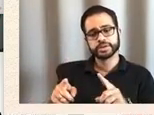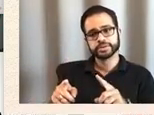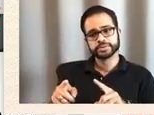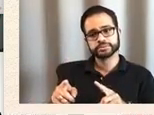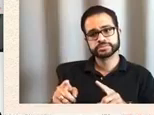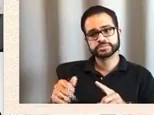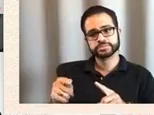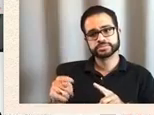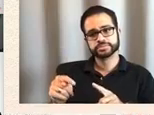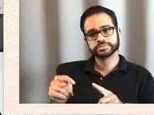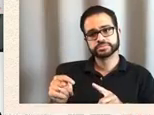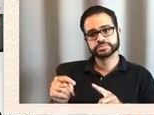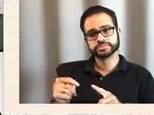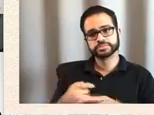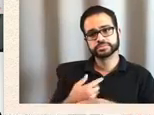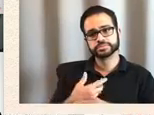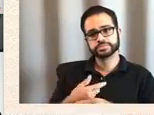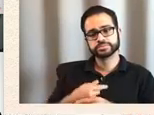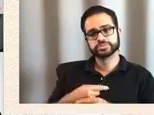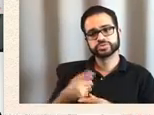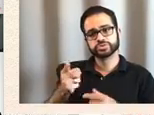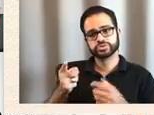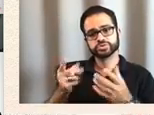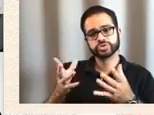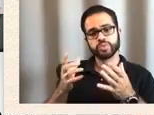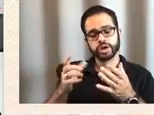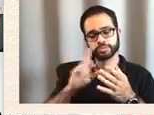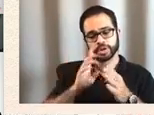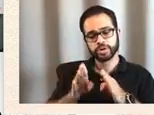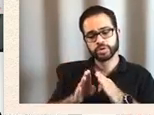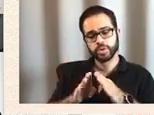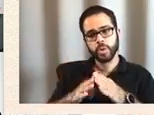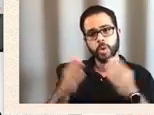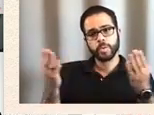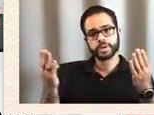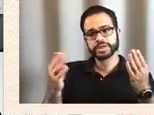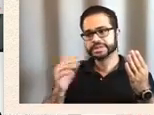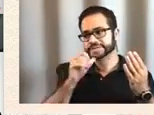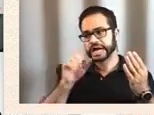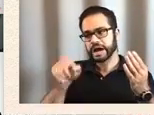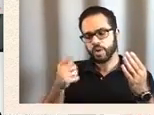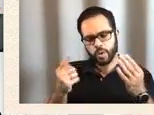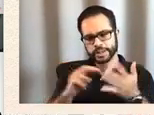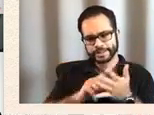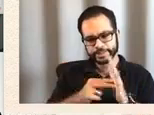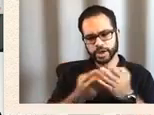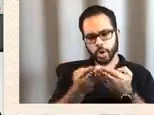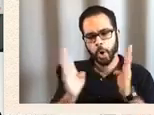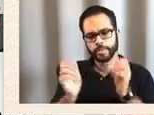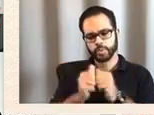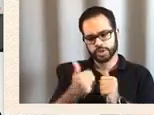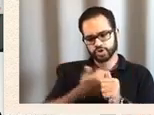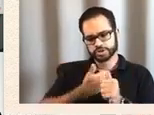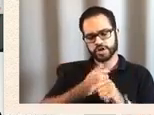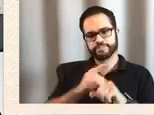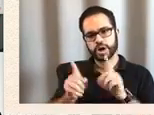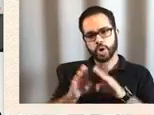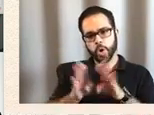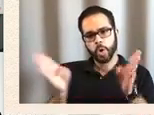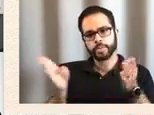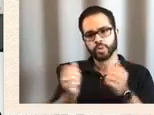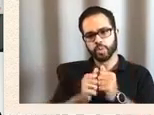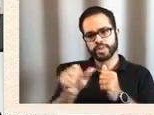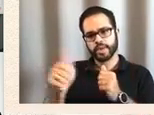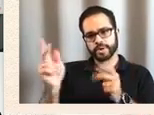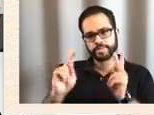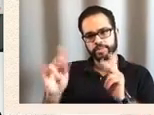it's you want to be open with it's not just a matter of being open with yourself, but also being open with others. So getting